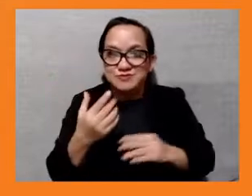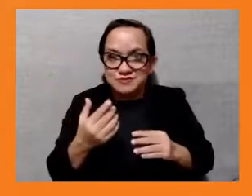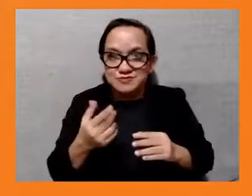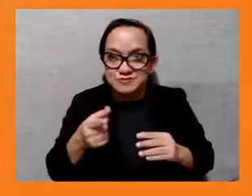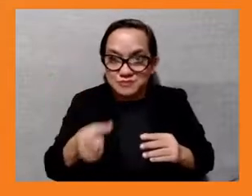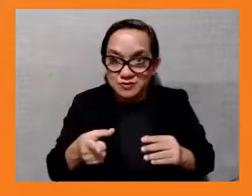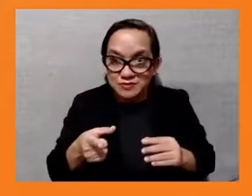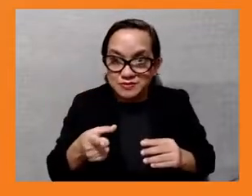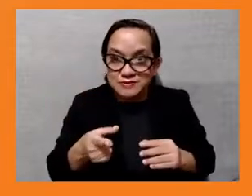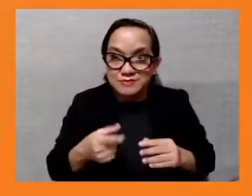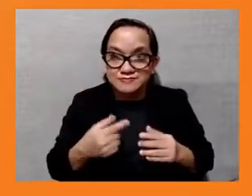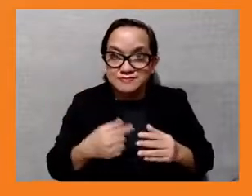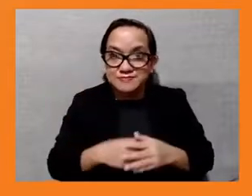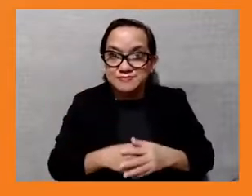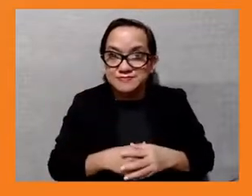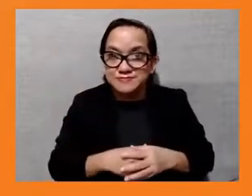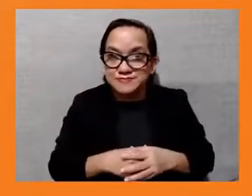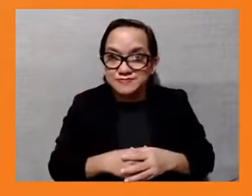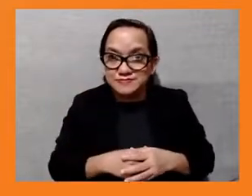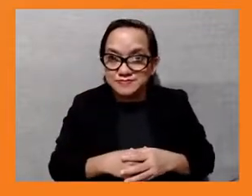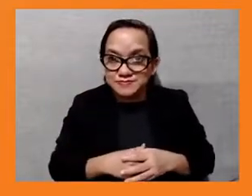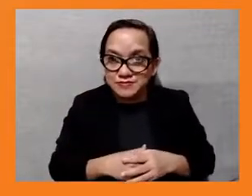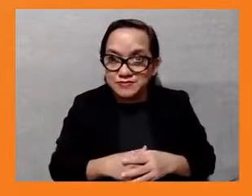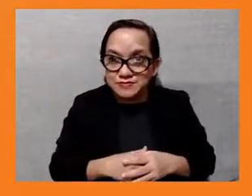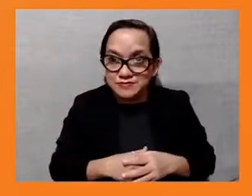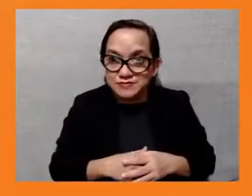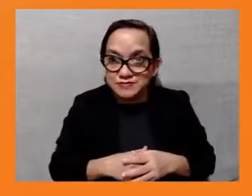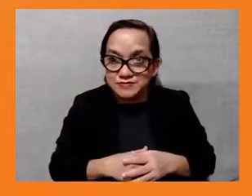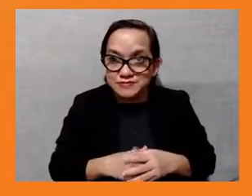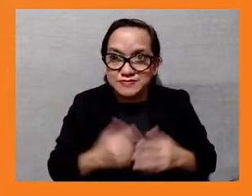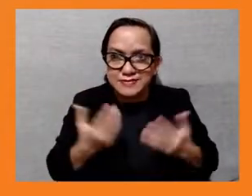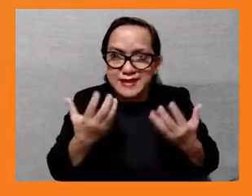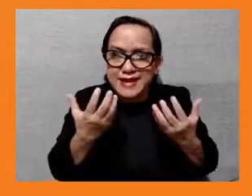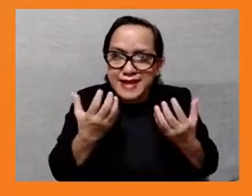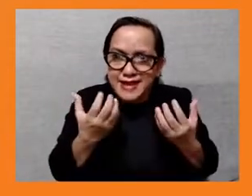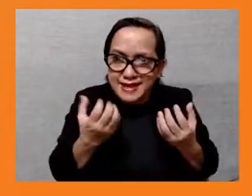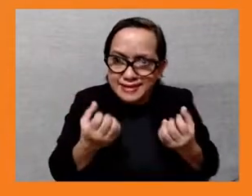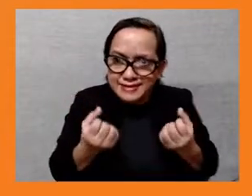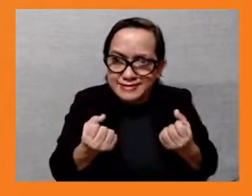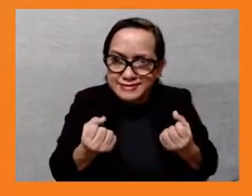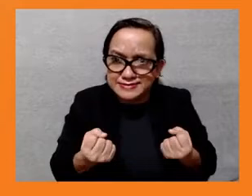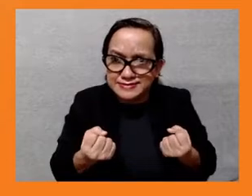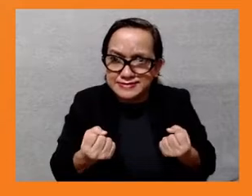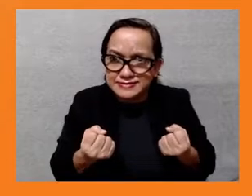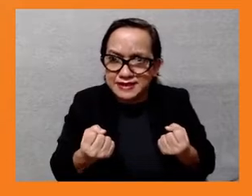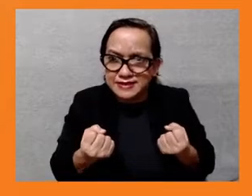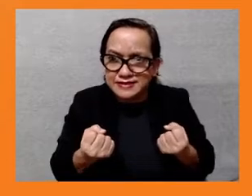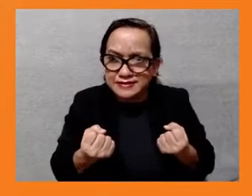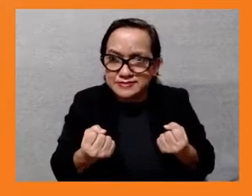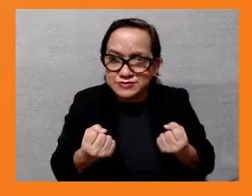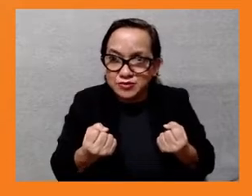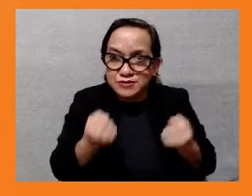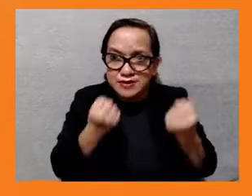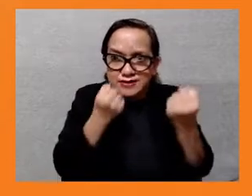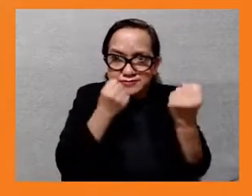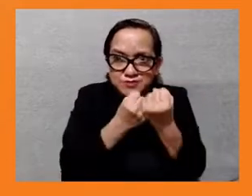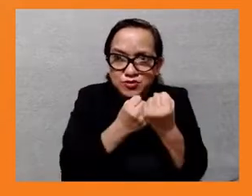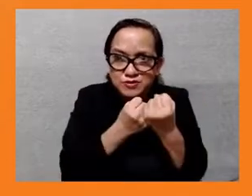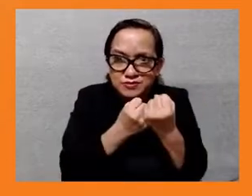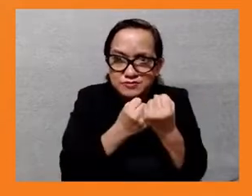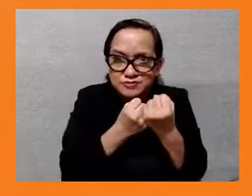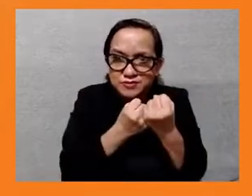mentioned points seriously and respect the human rights of the affected indigenous, marginalized and vulnerable community by proper implementation of safeguard